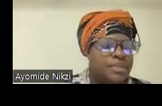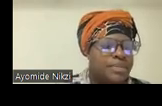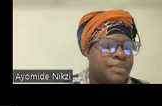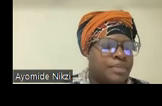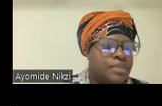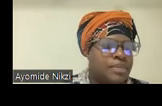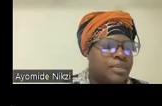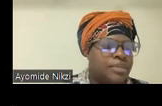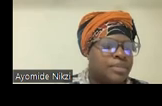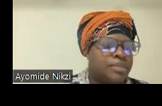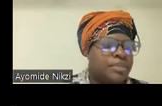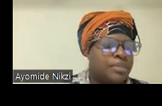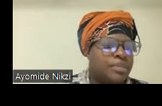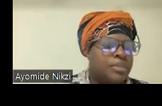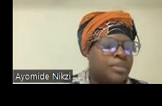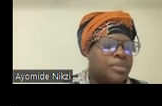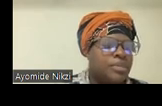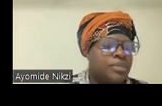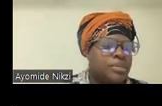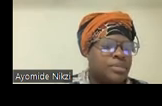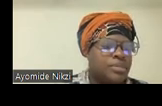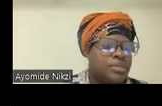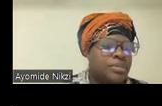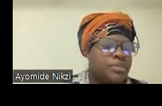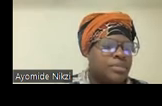demographics disaggregated by geographic area,